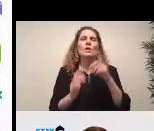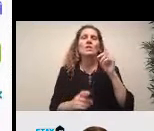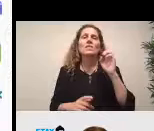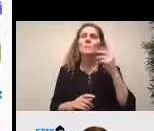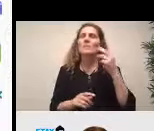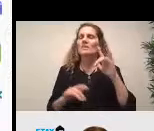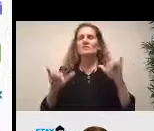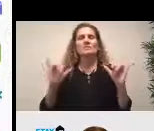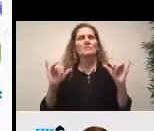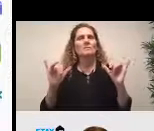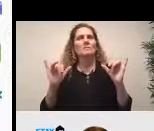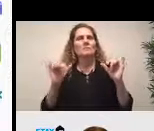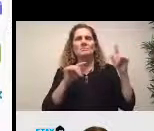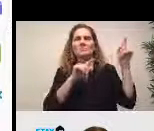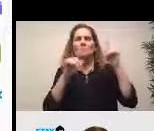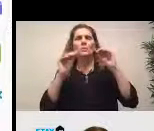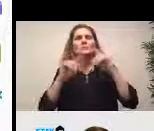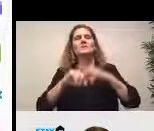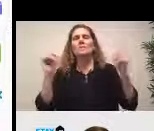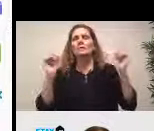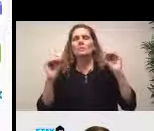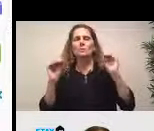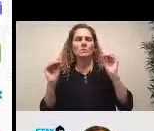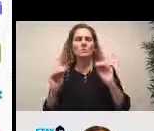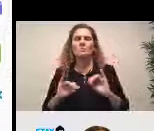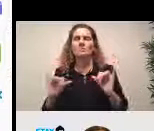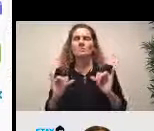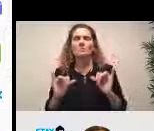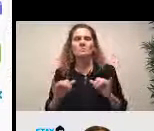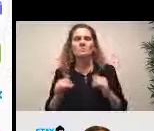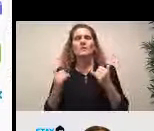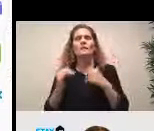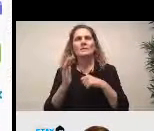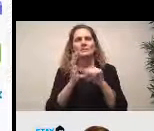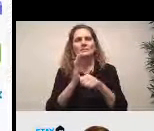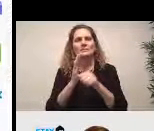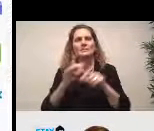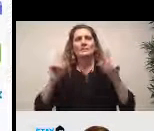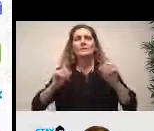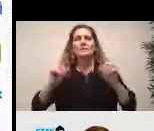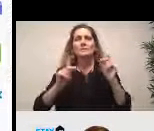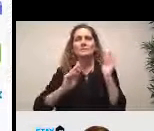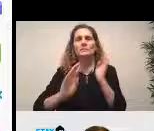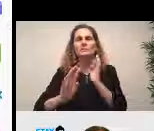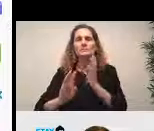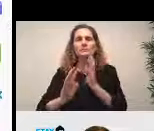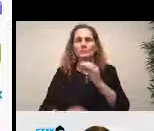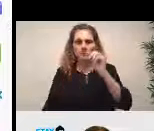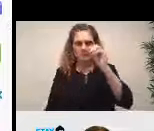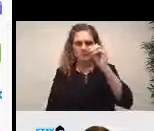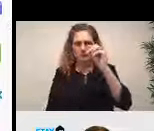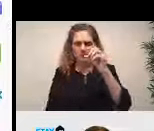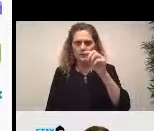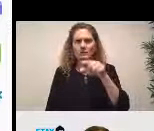just highlight testing because that has been something that's been on our mind for the last several weeks. We did see in the weeks leading up to Thanksgiving